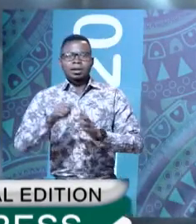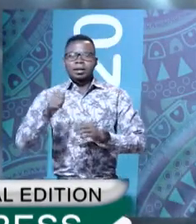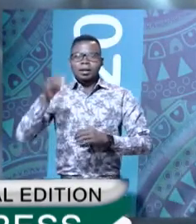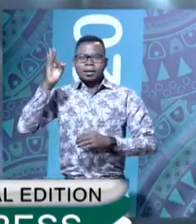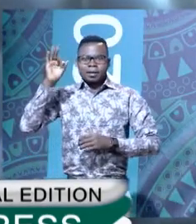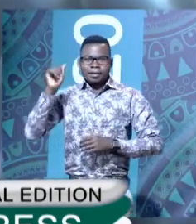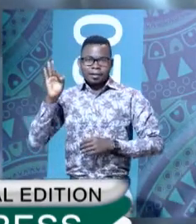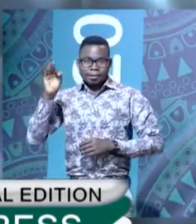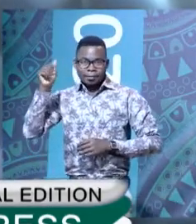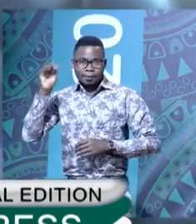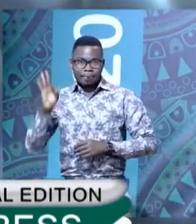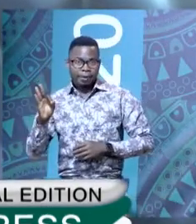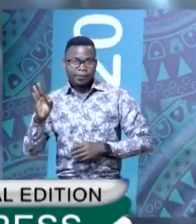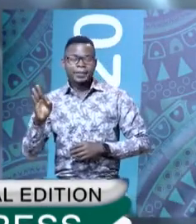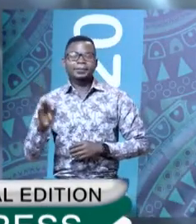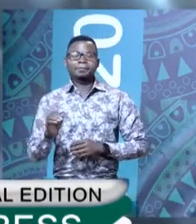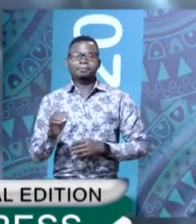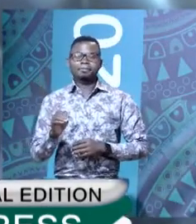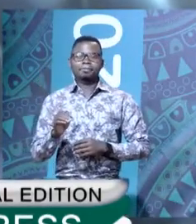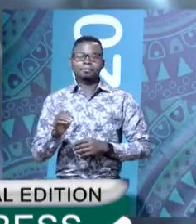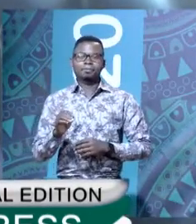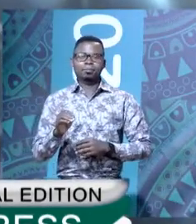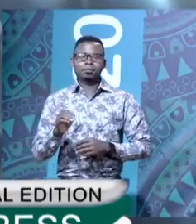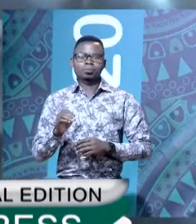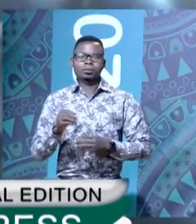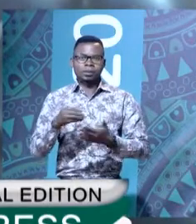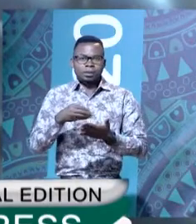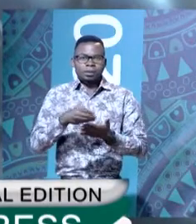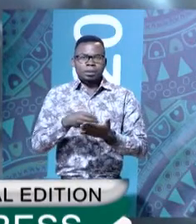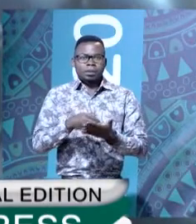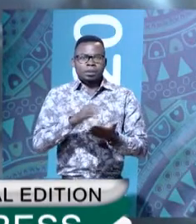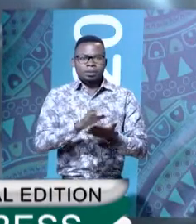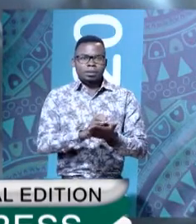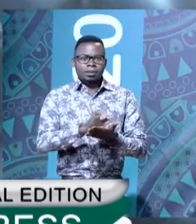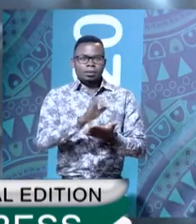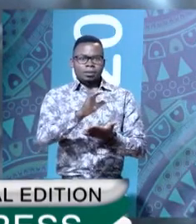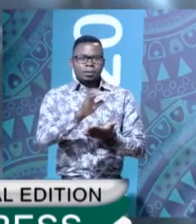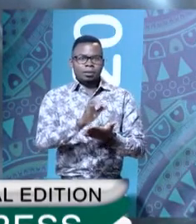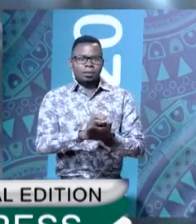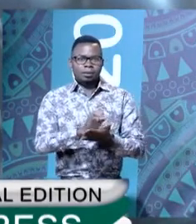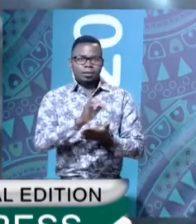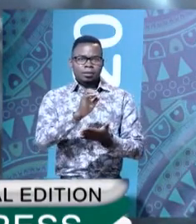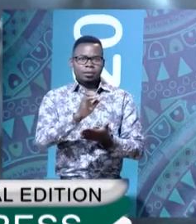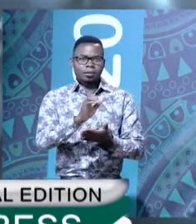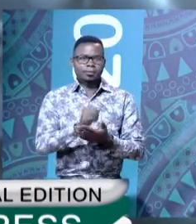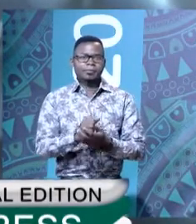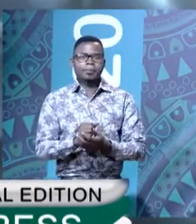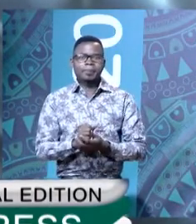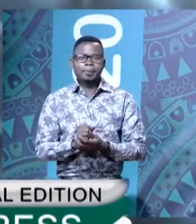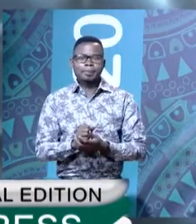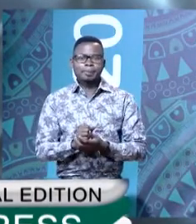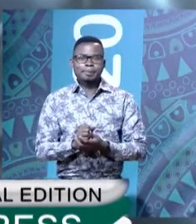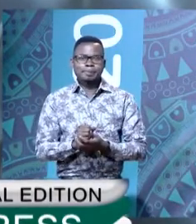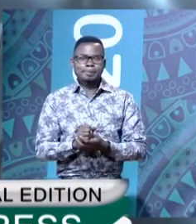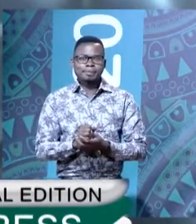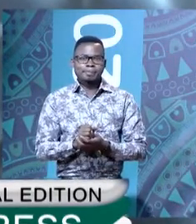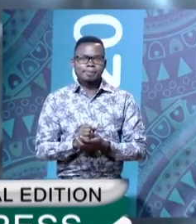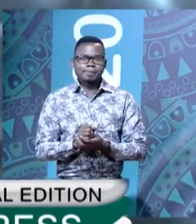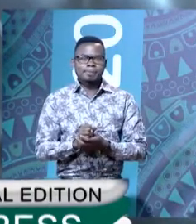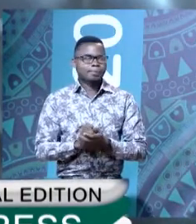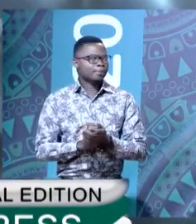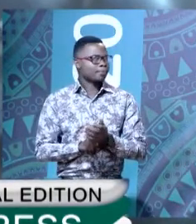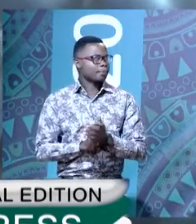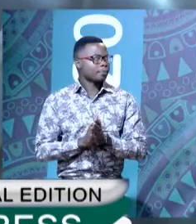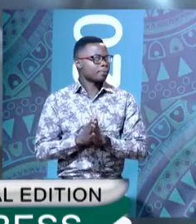health measures, but also financial measures, coming up with budgetary provisions to